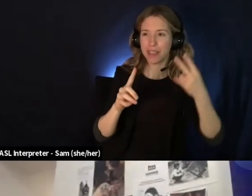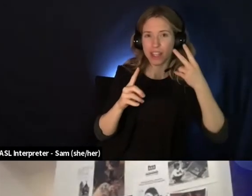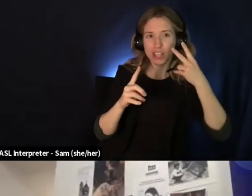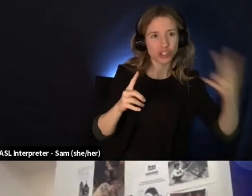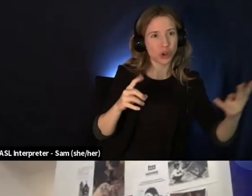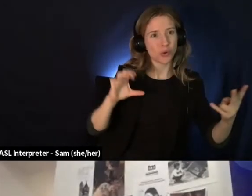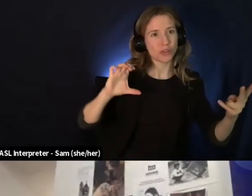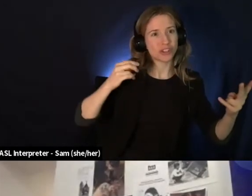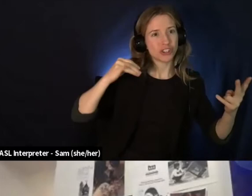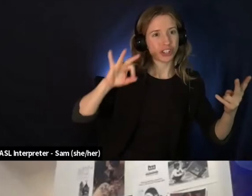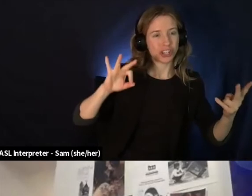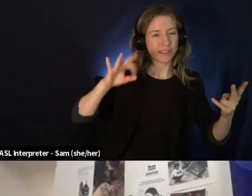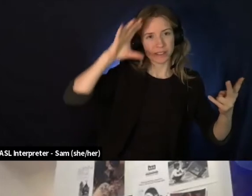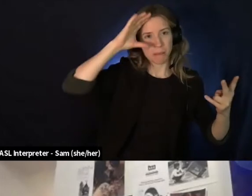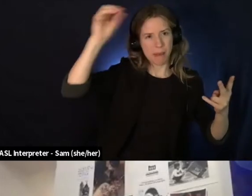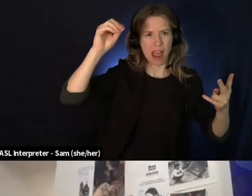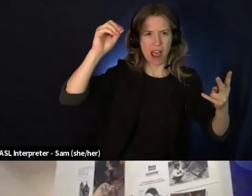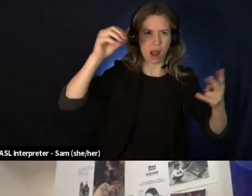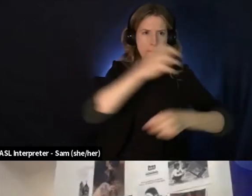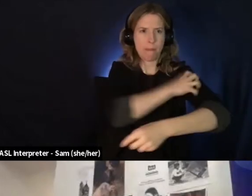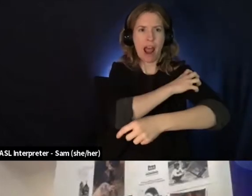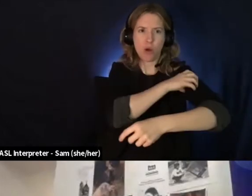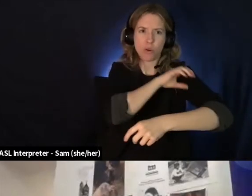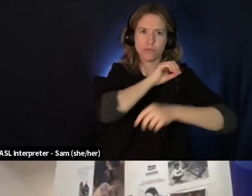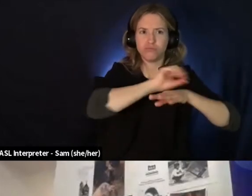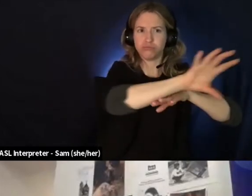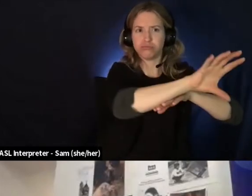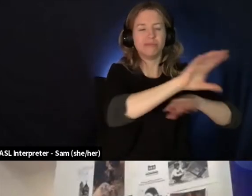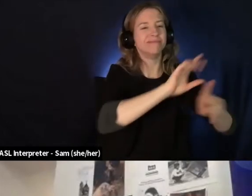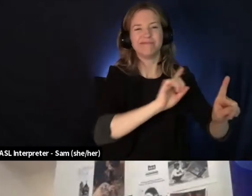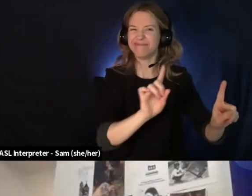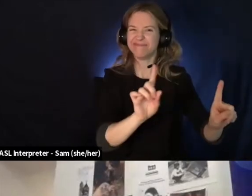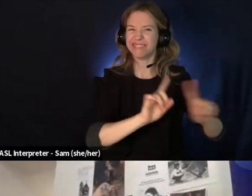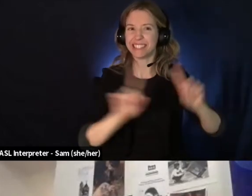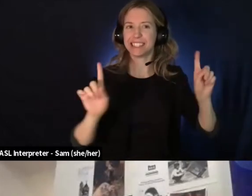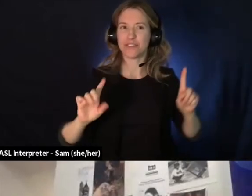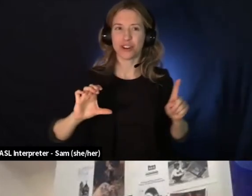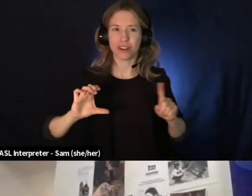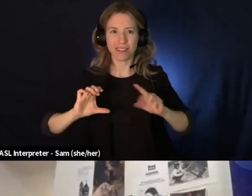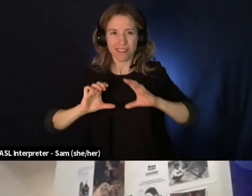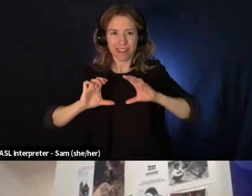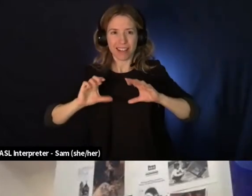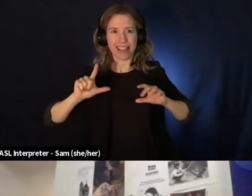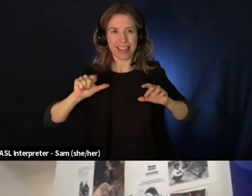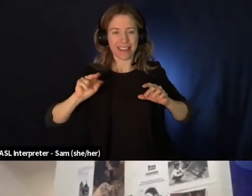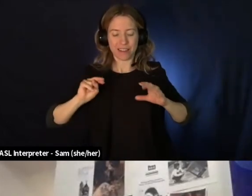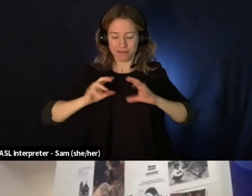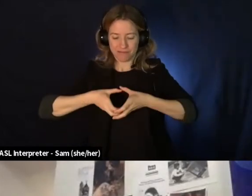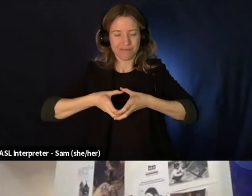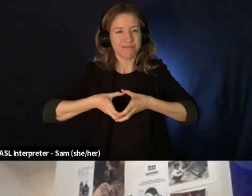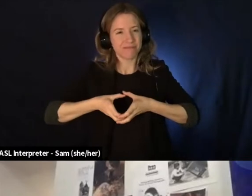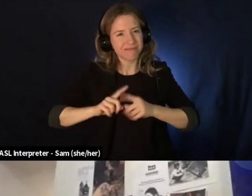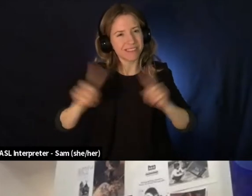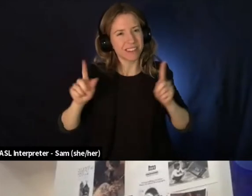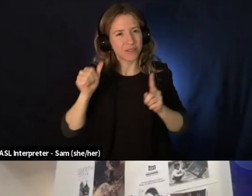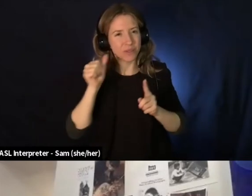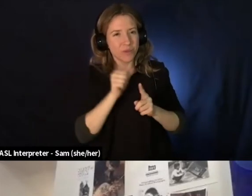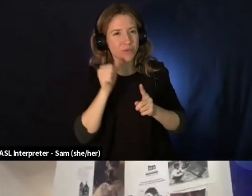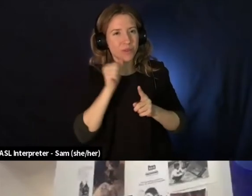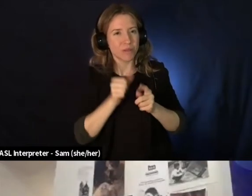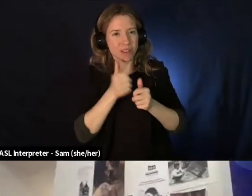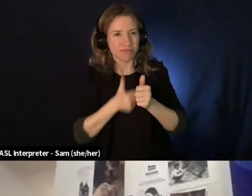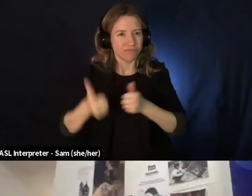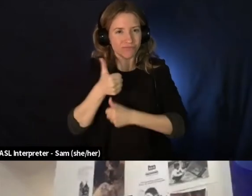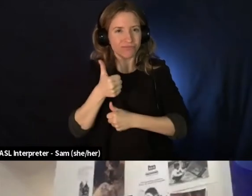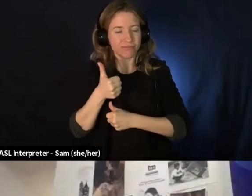And clans, you have to understand, are like for lack of a better example, they're like the houses